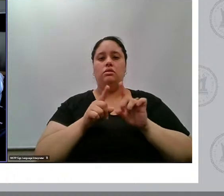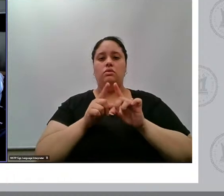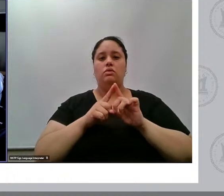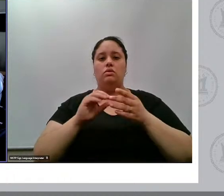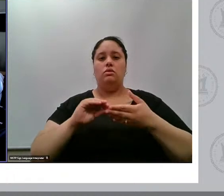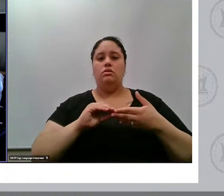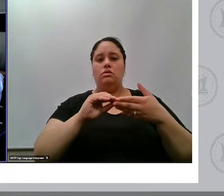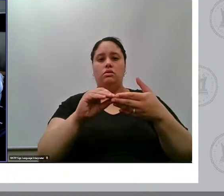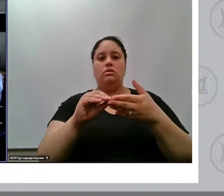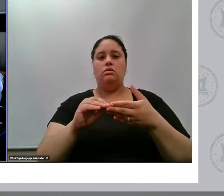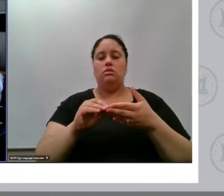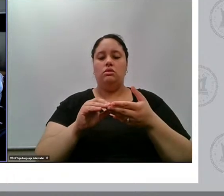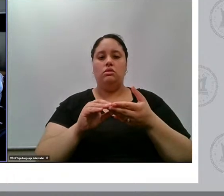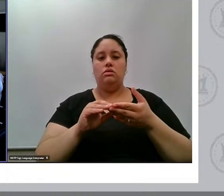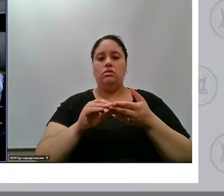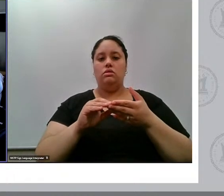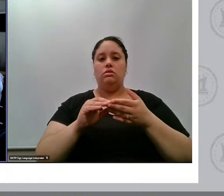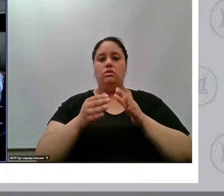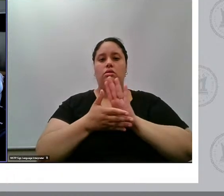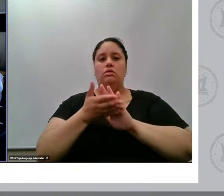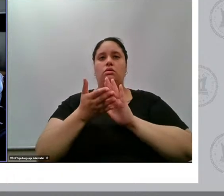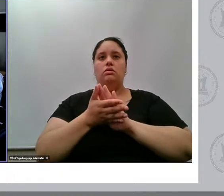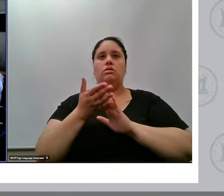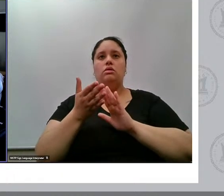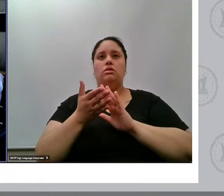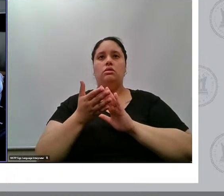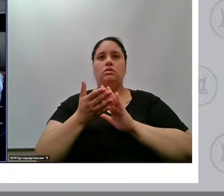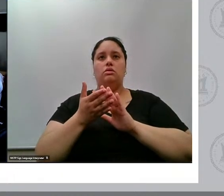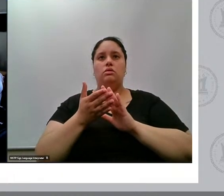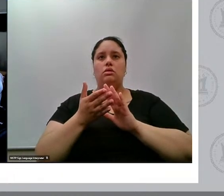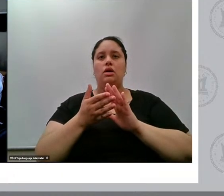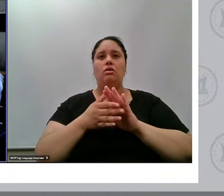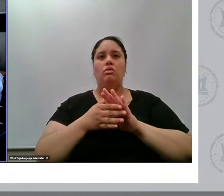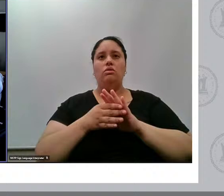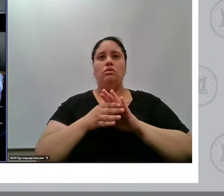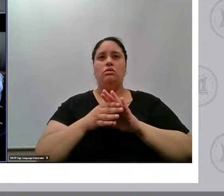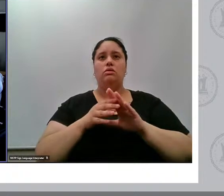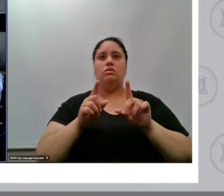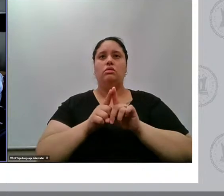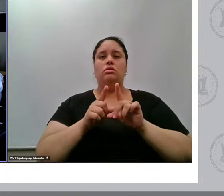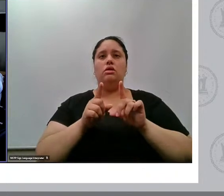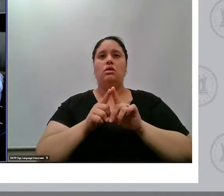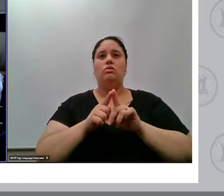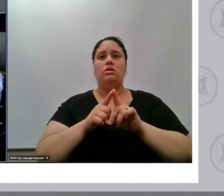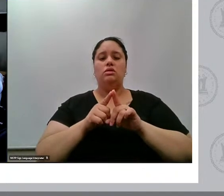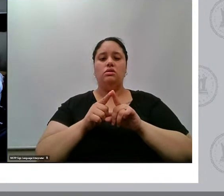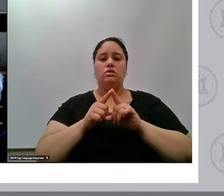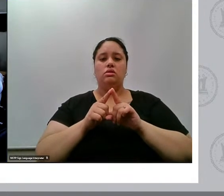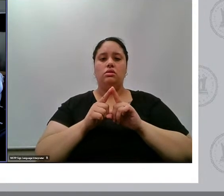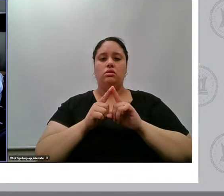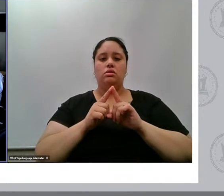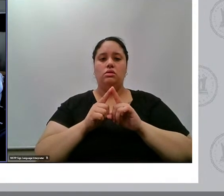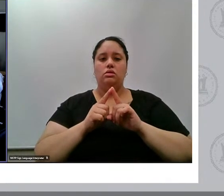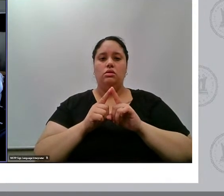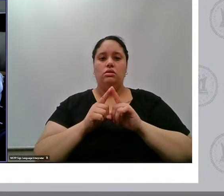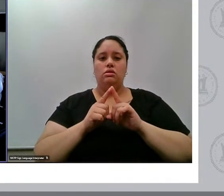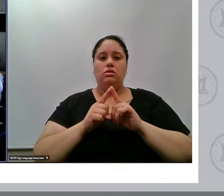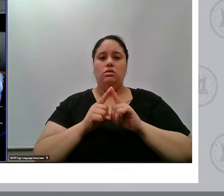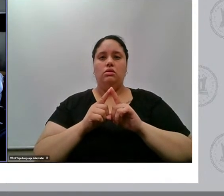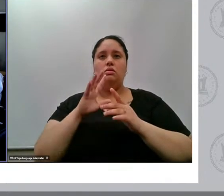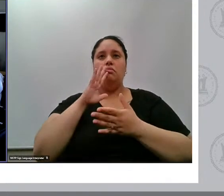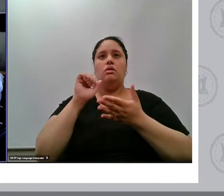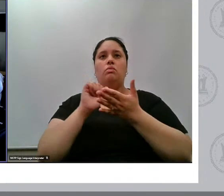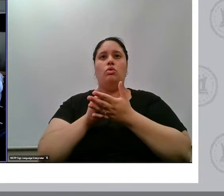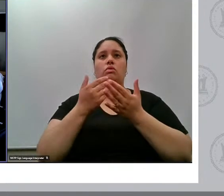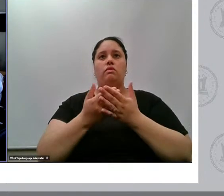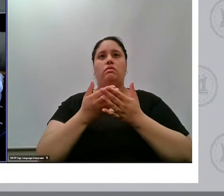across the point that the operations of the board is currently at risk of not meeting a quorum if we don't make an appointment from